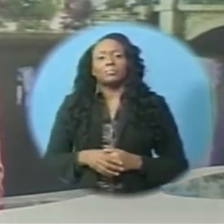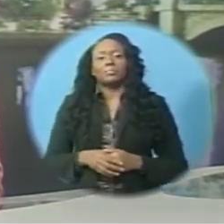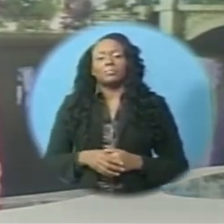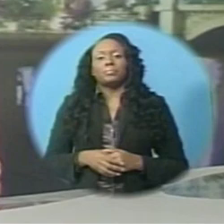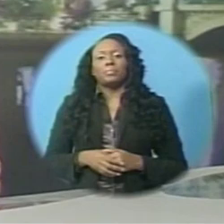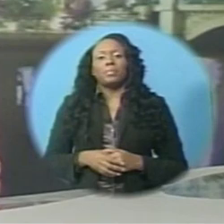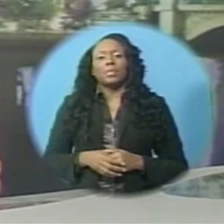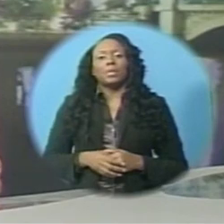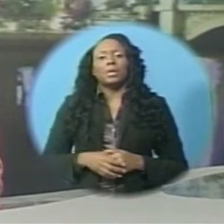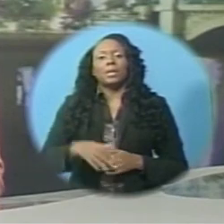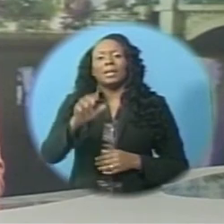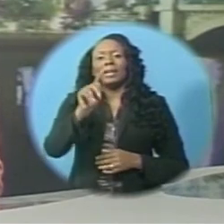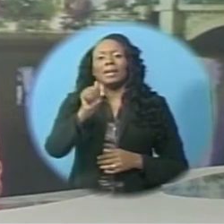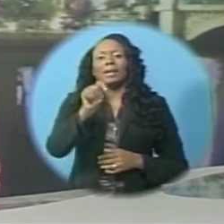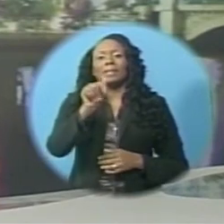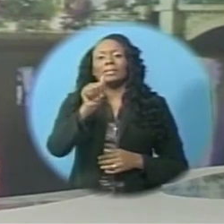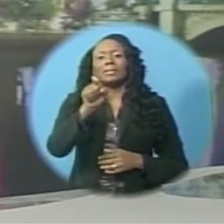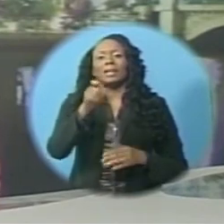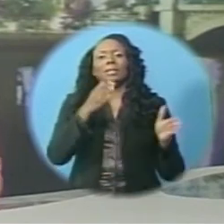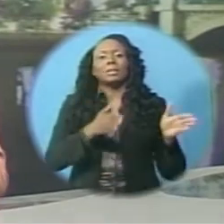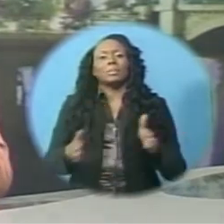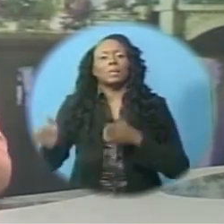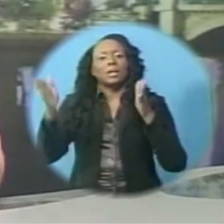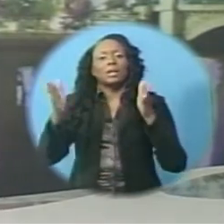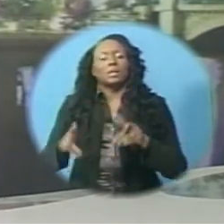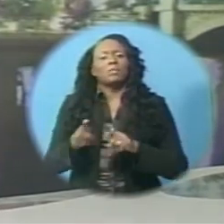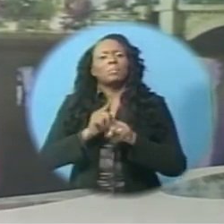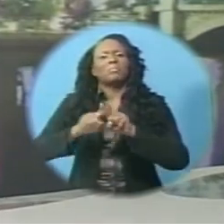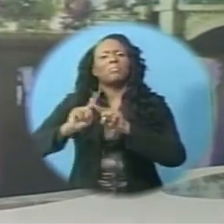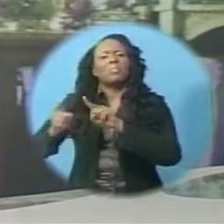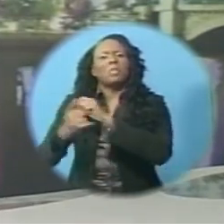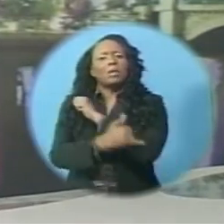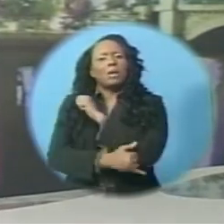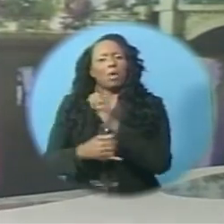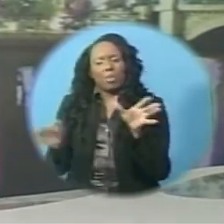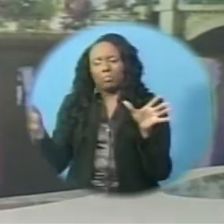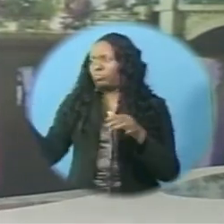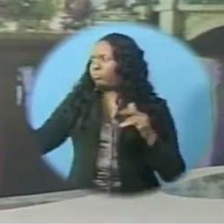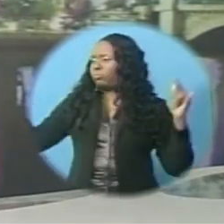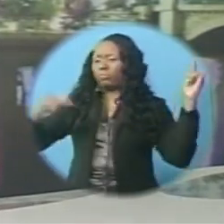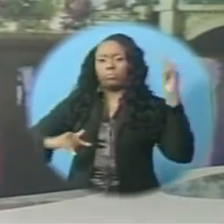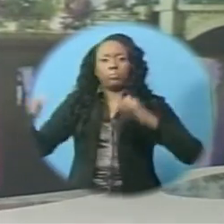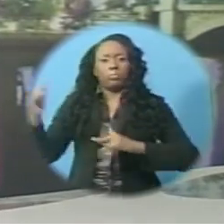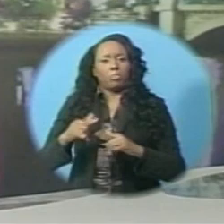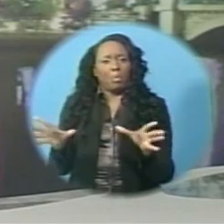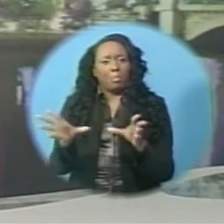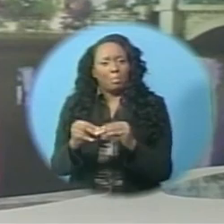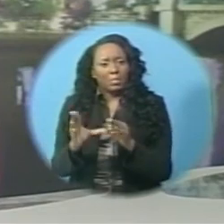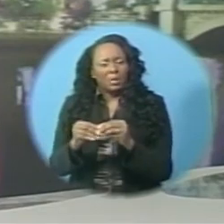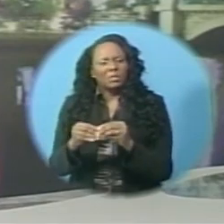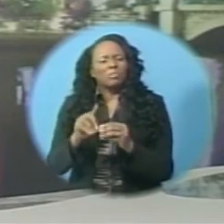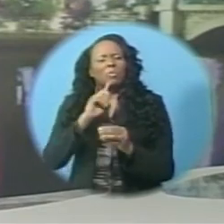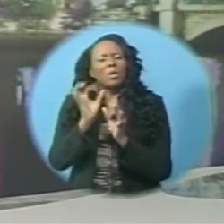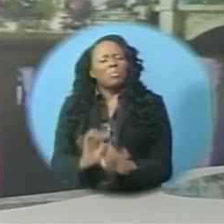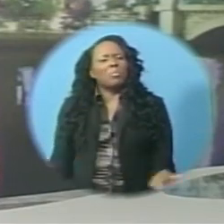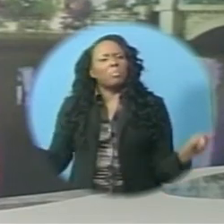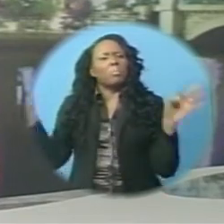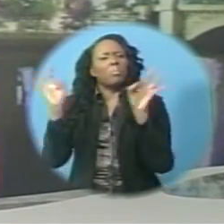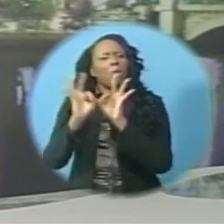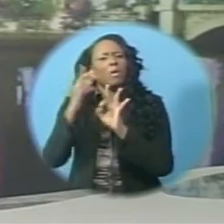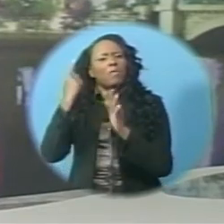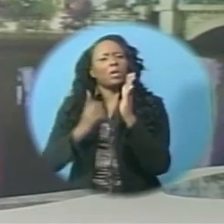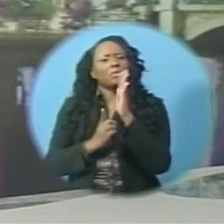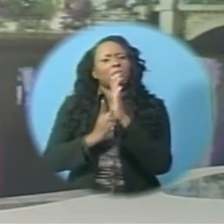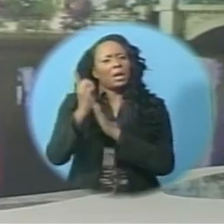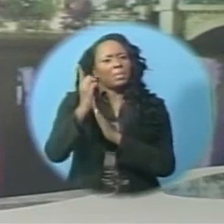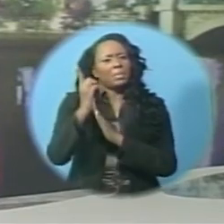Tax planners from Commonwealth countries meeting in Barbados have been told they have a critical role to play in the development of their respective countries